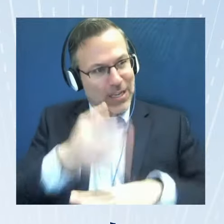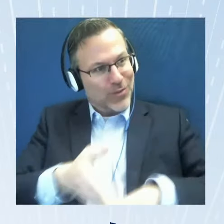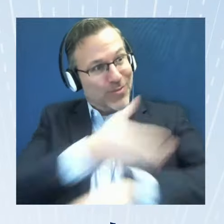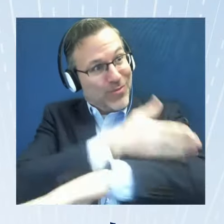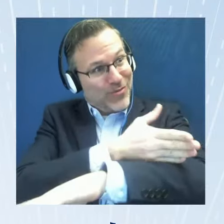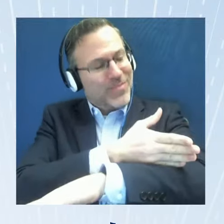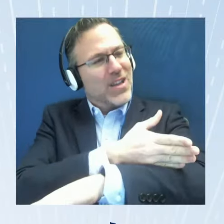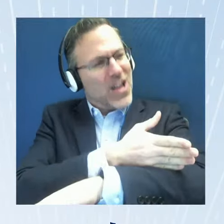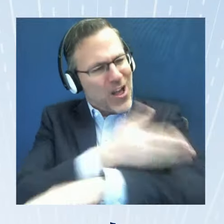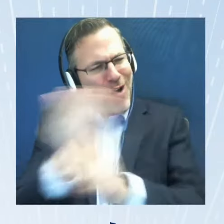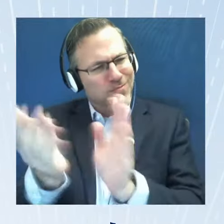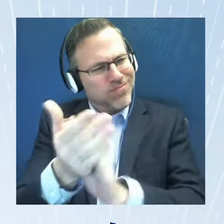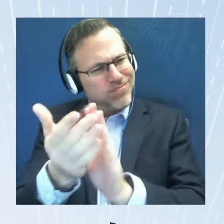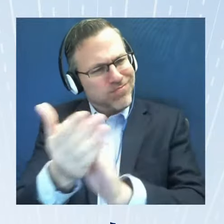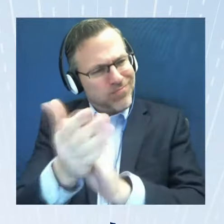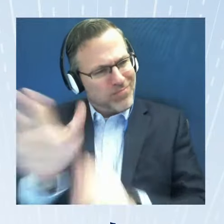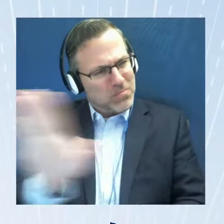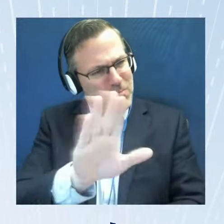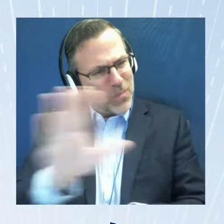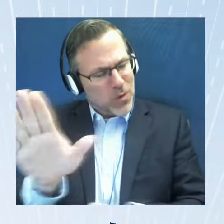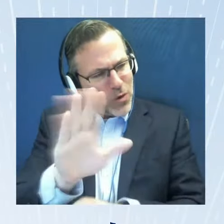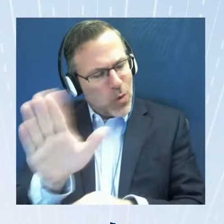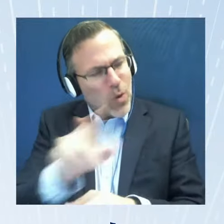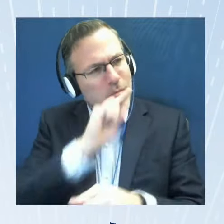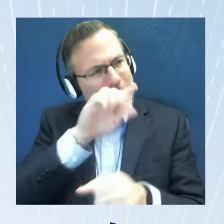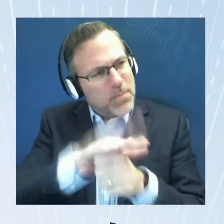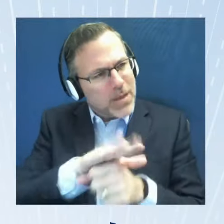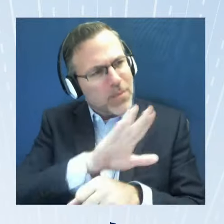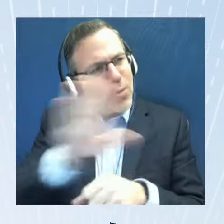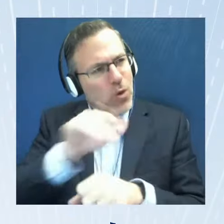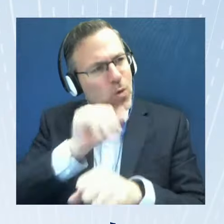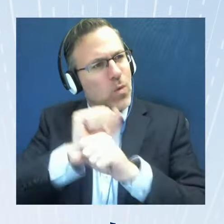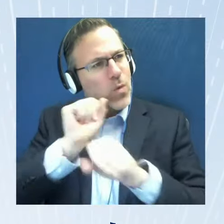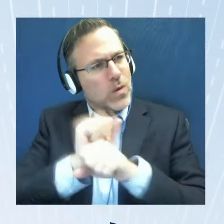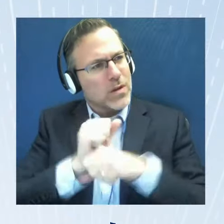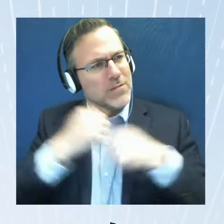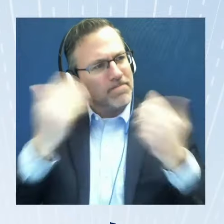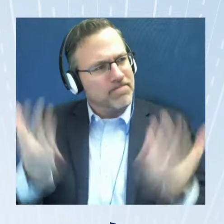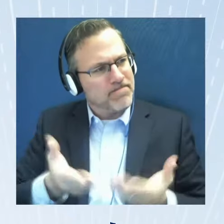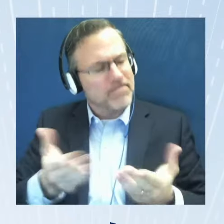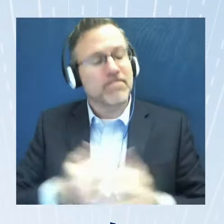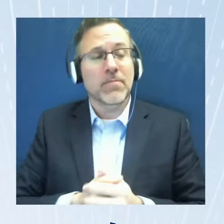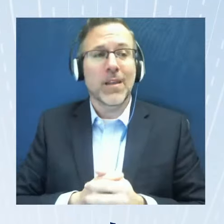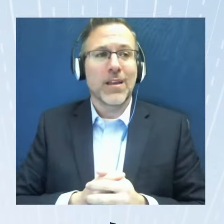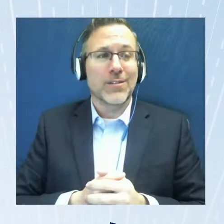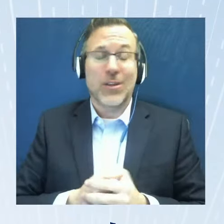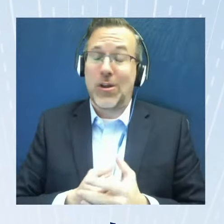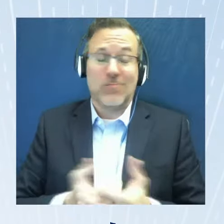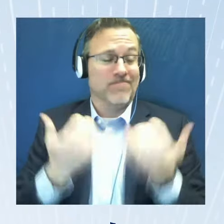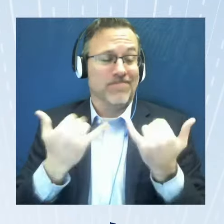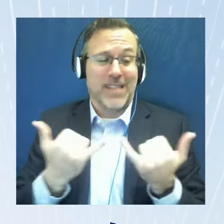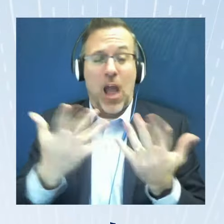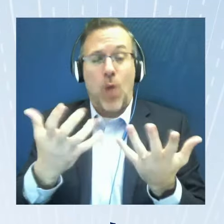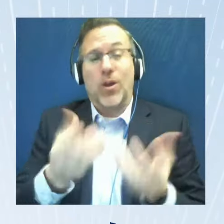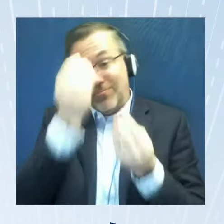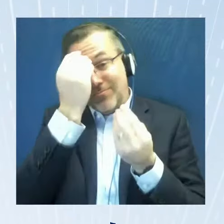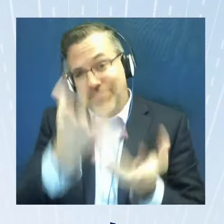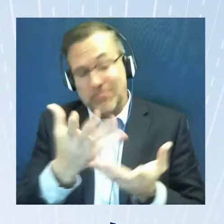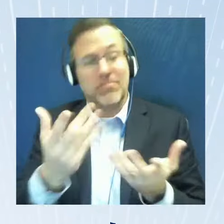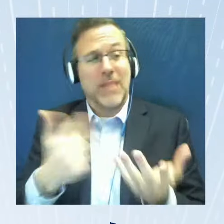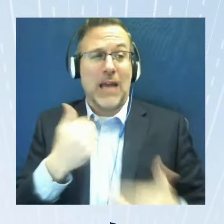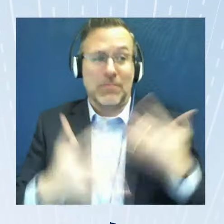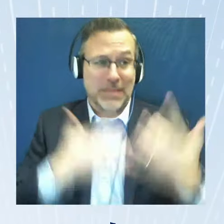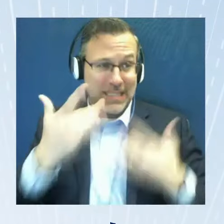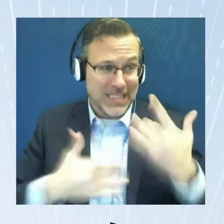It's based on many of the people here. And so I'm just really excited, because a lot of the stuff that you all are